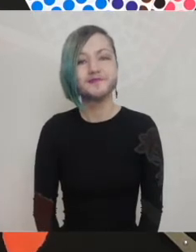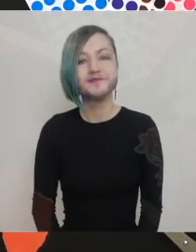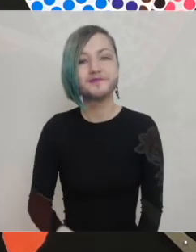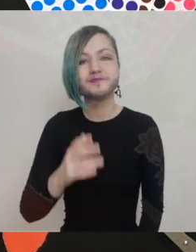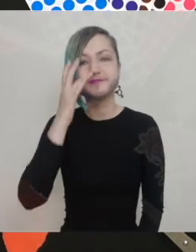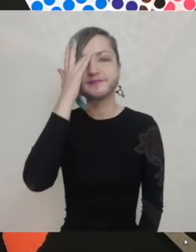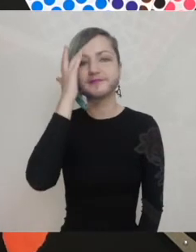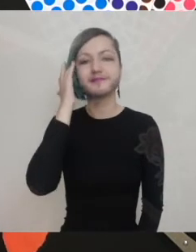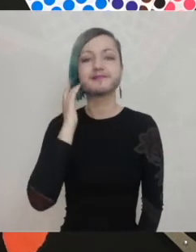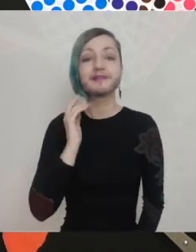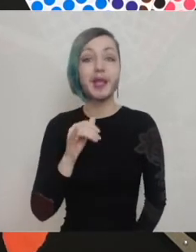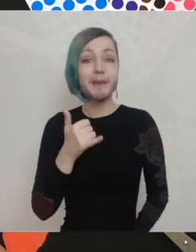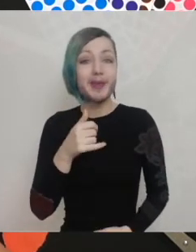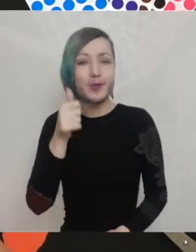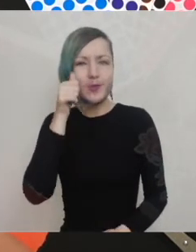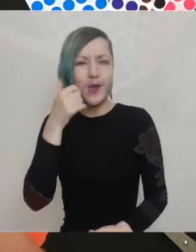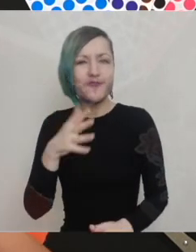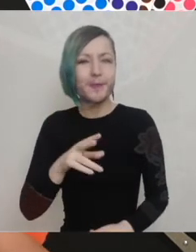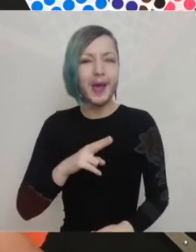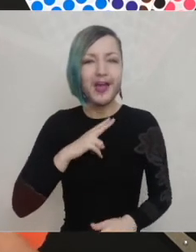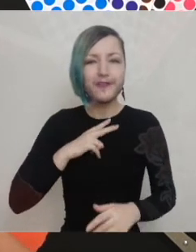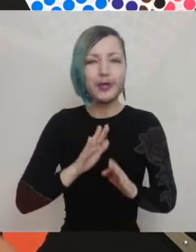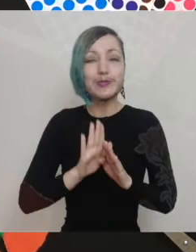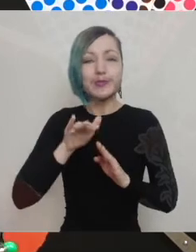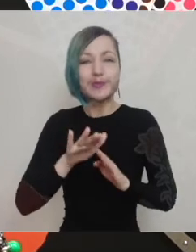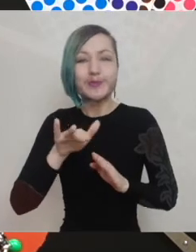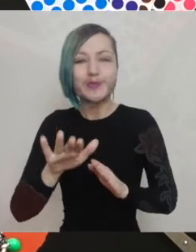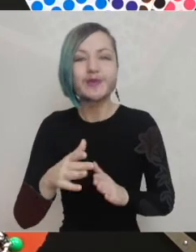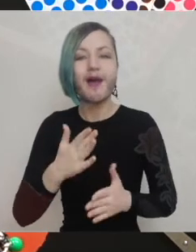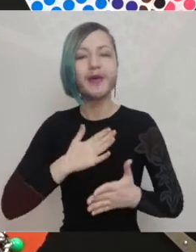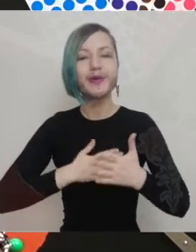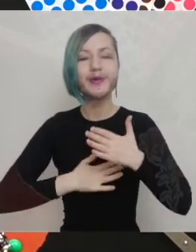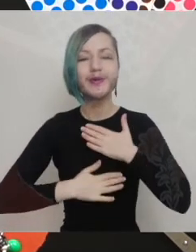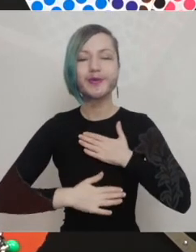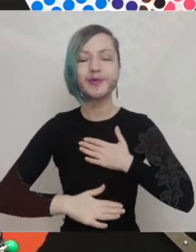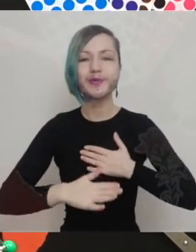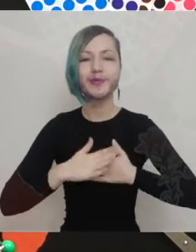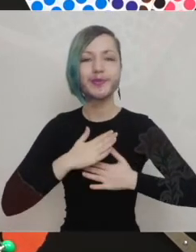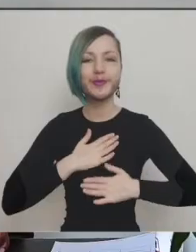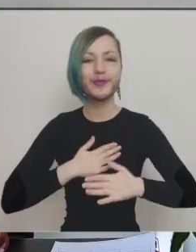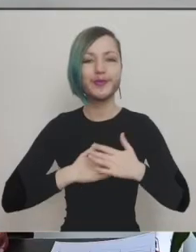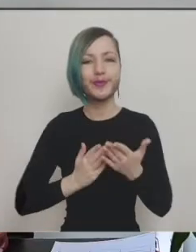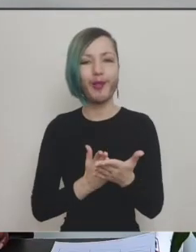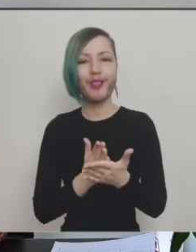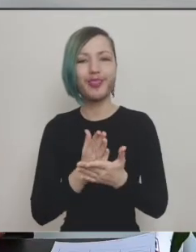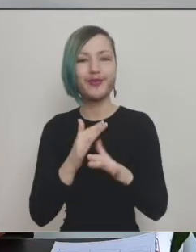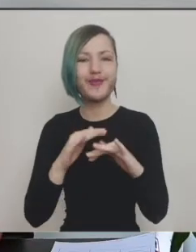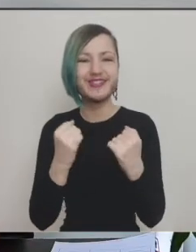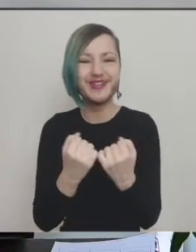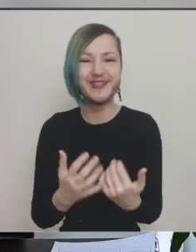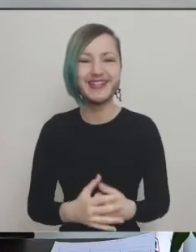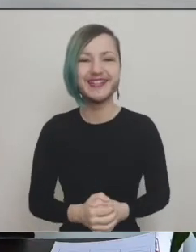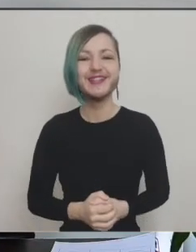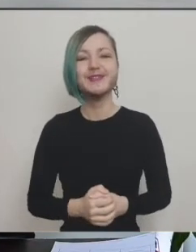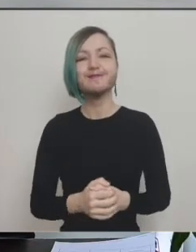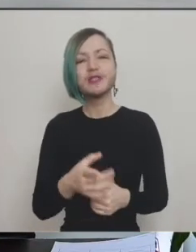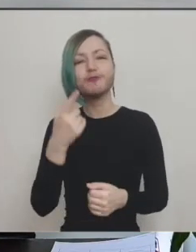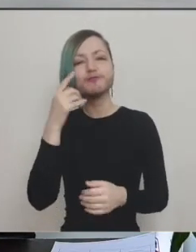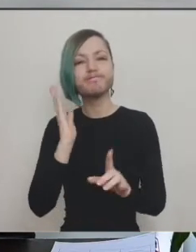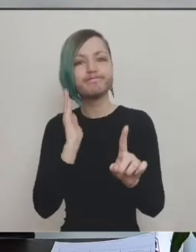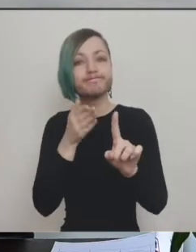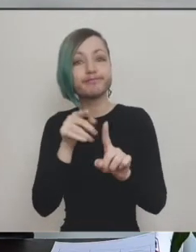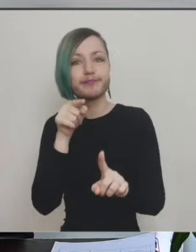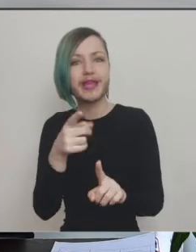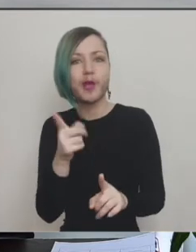You can probably tell by my voice as well. Everything starts to slow down a bit. So what I'm trying to do here is just to build